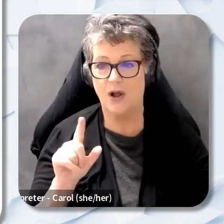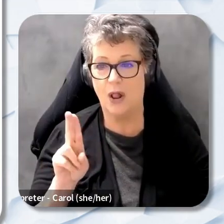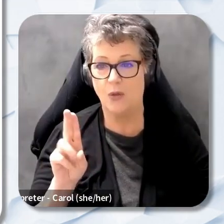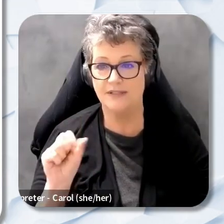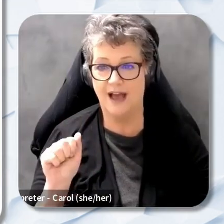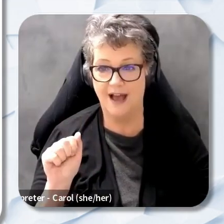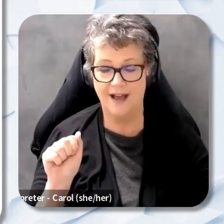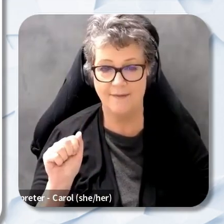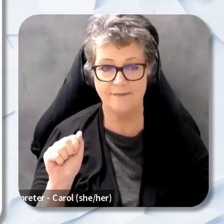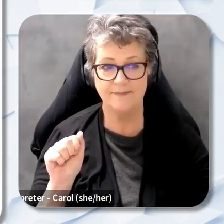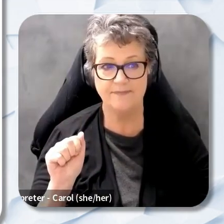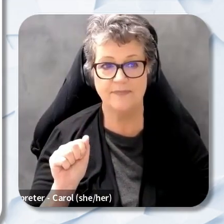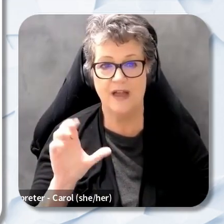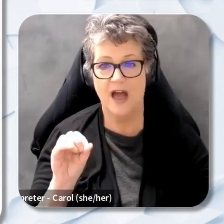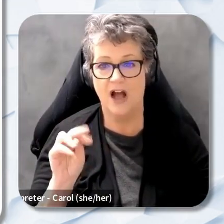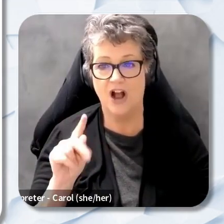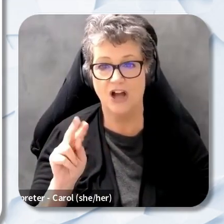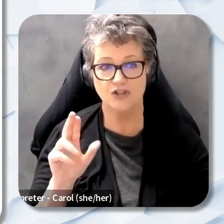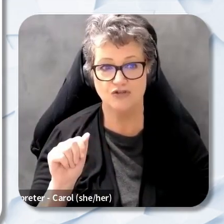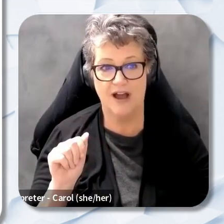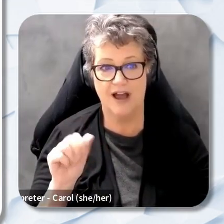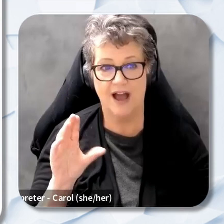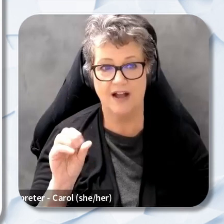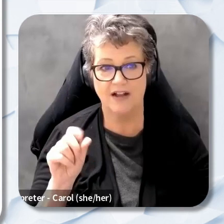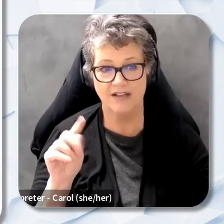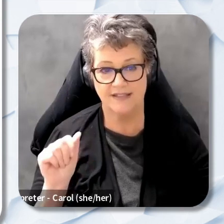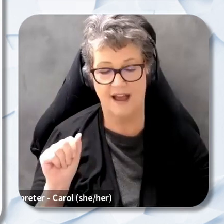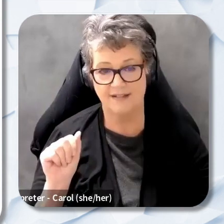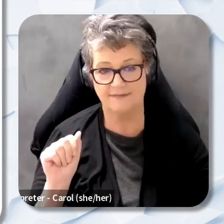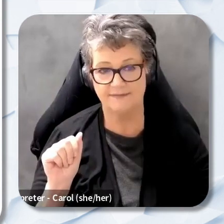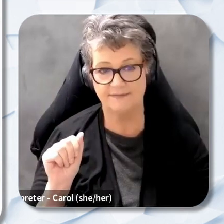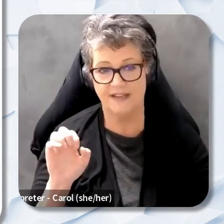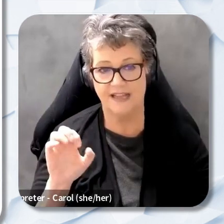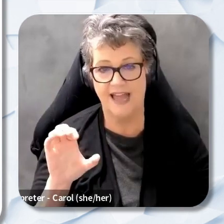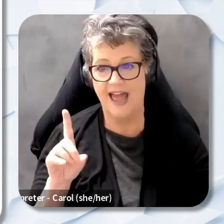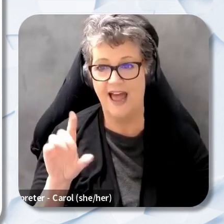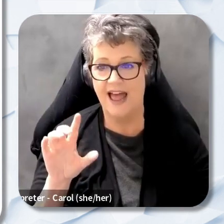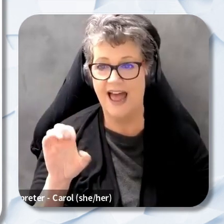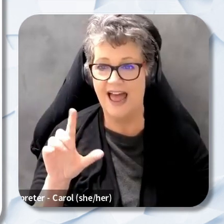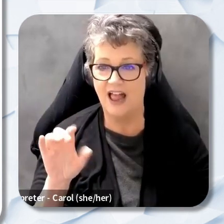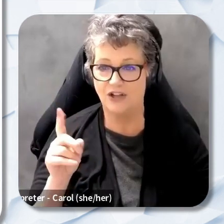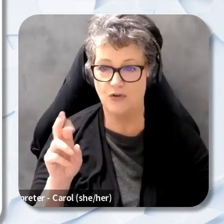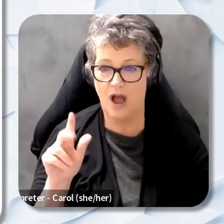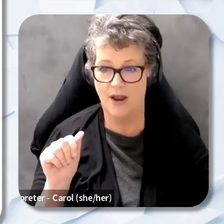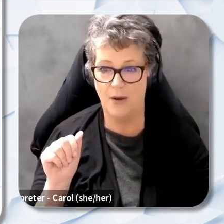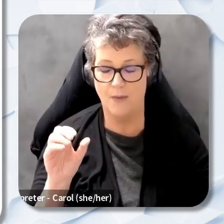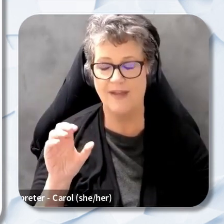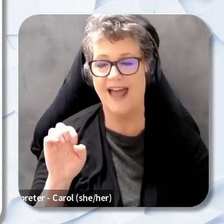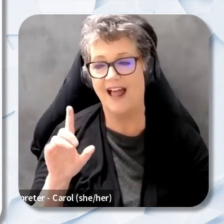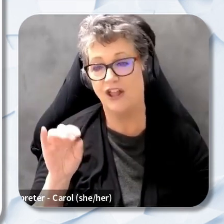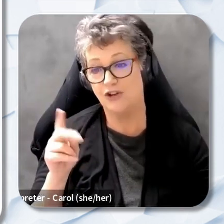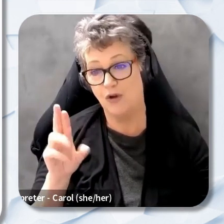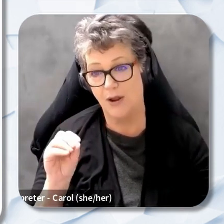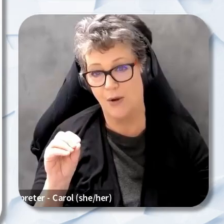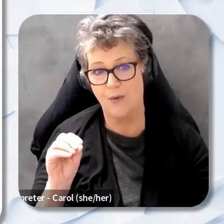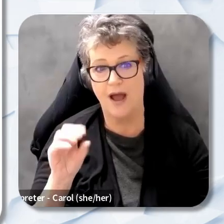Calaveras, Colusa, Contra Costa, El Dorado,